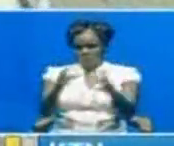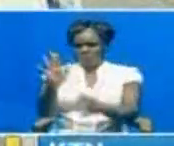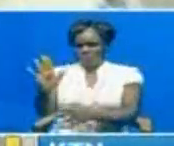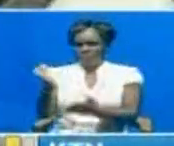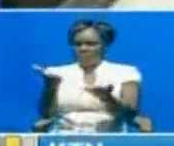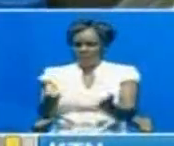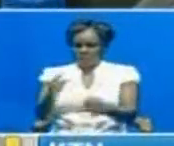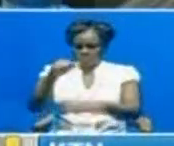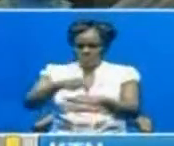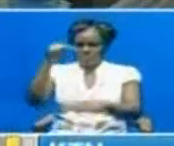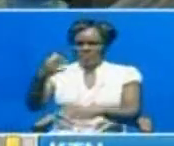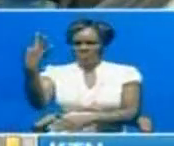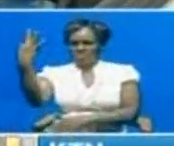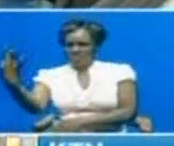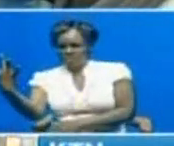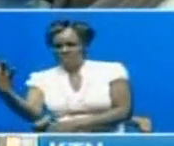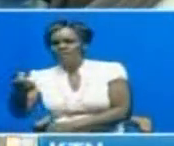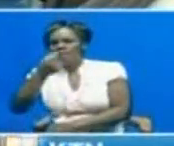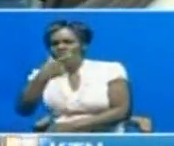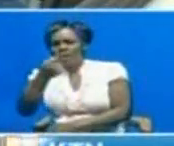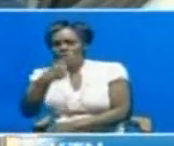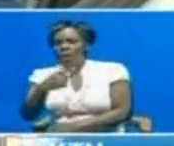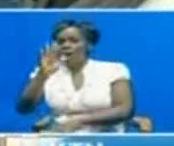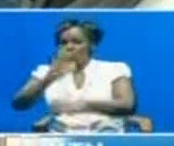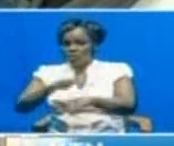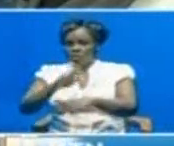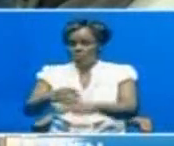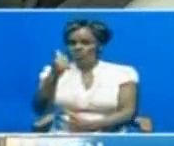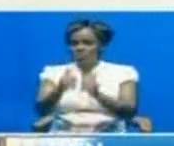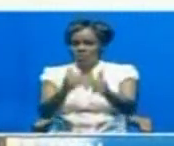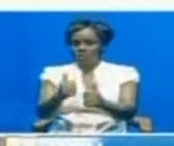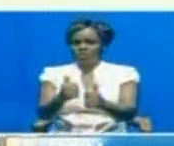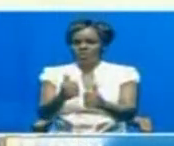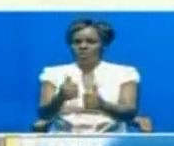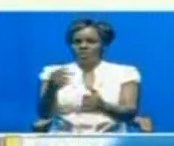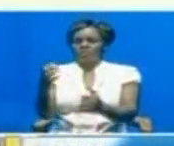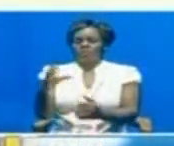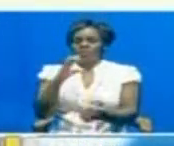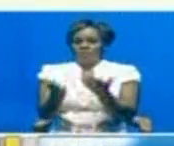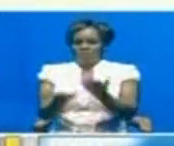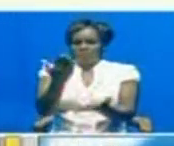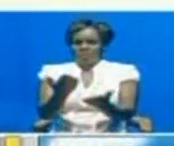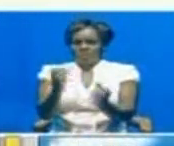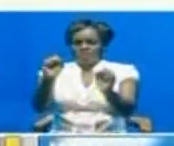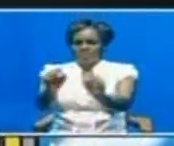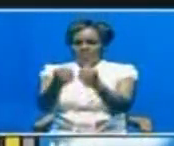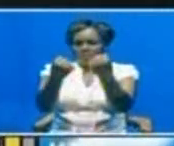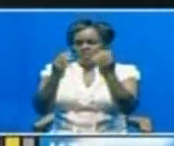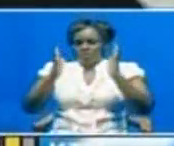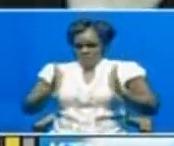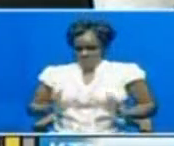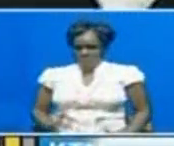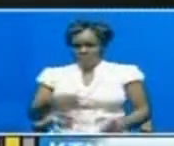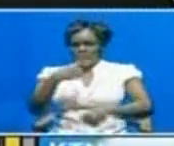so far tested 3 vaccines in Kenya, the most promising of which has gone as far as the clinical testing of its safety on humans,